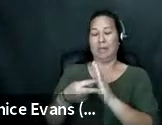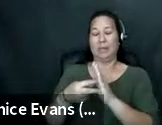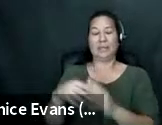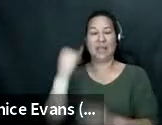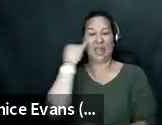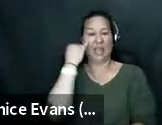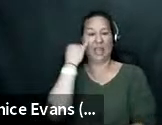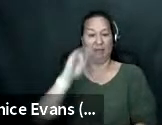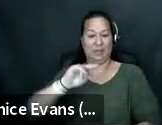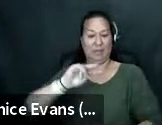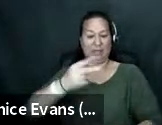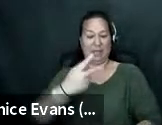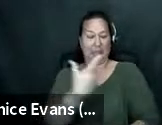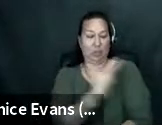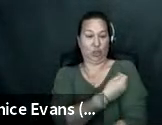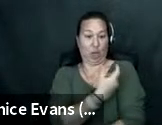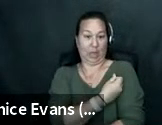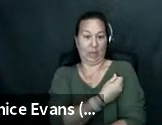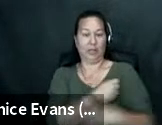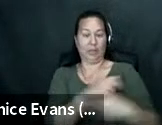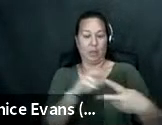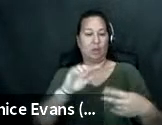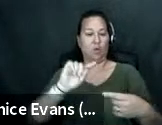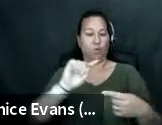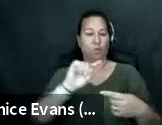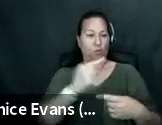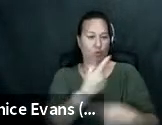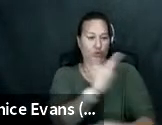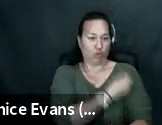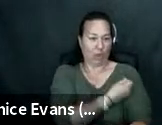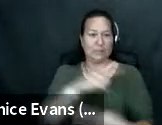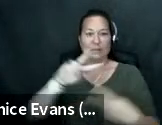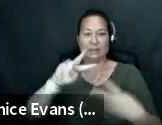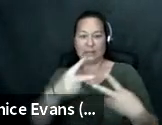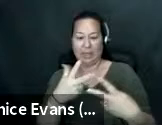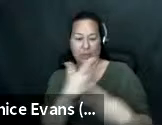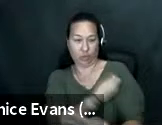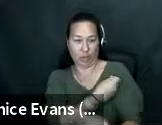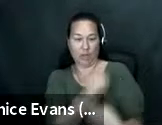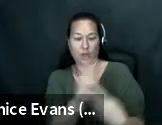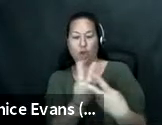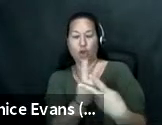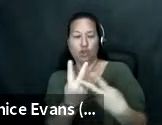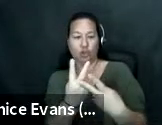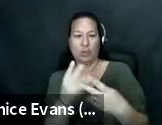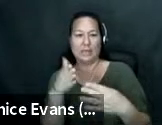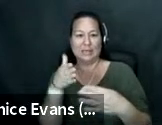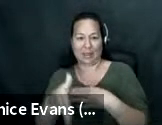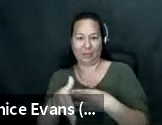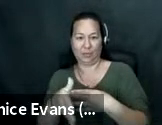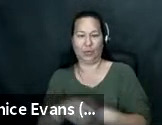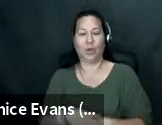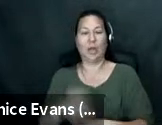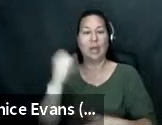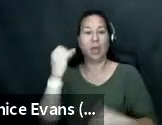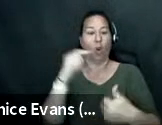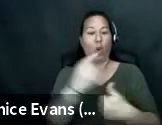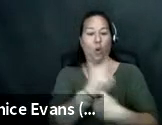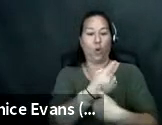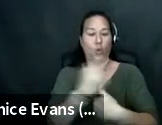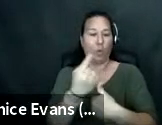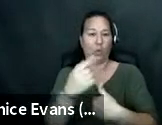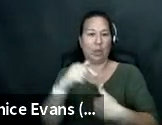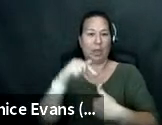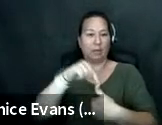series, such as the Pfizer or Moderna vaccines, or 2 weeks after a single dose vaccine, such